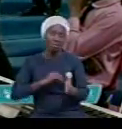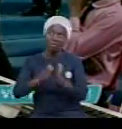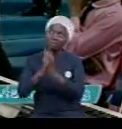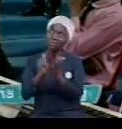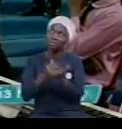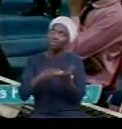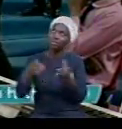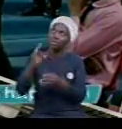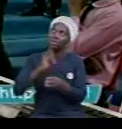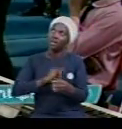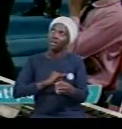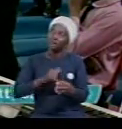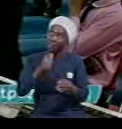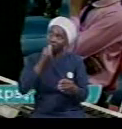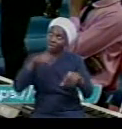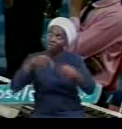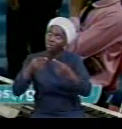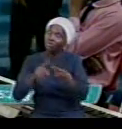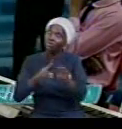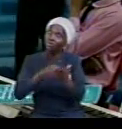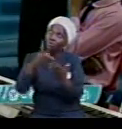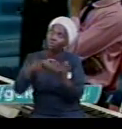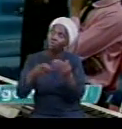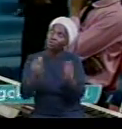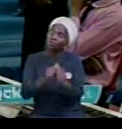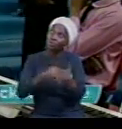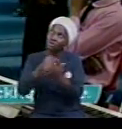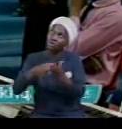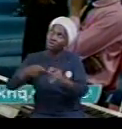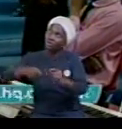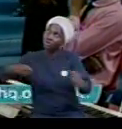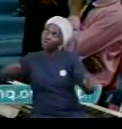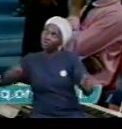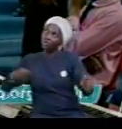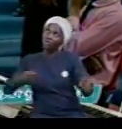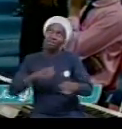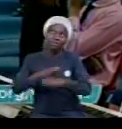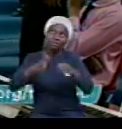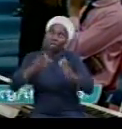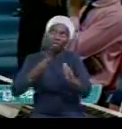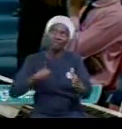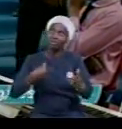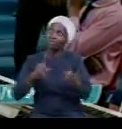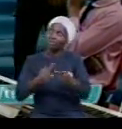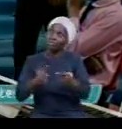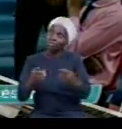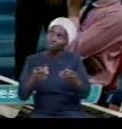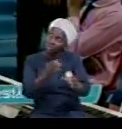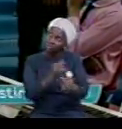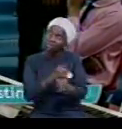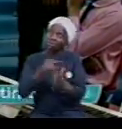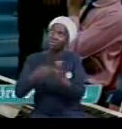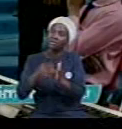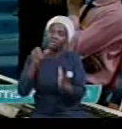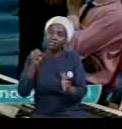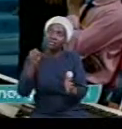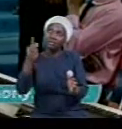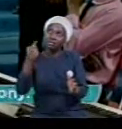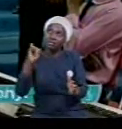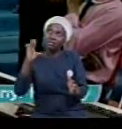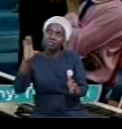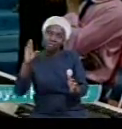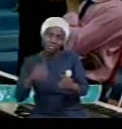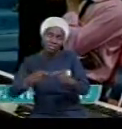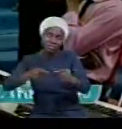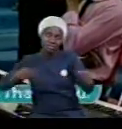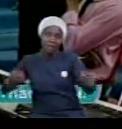bi soji opa yi mo je mu pada wale mo ni olorun logo ibi ti mo ti